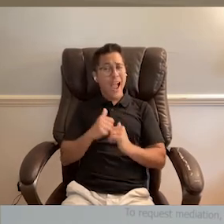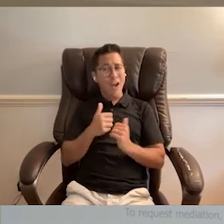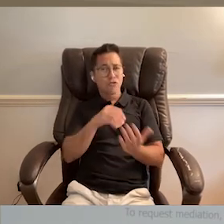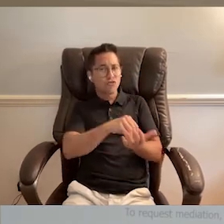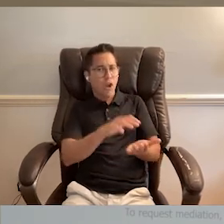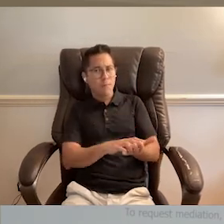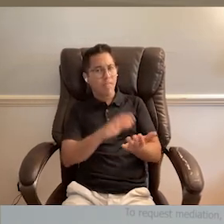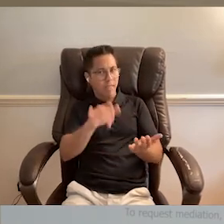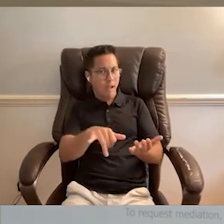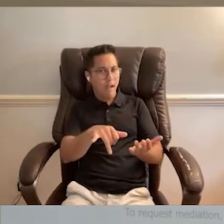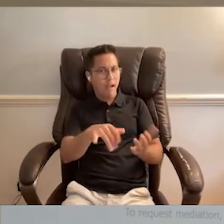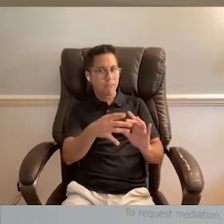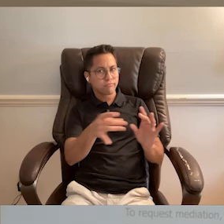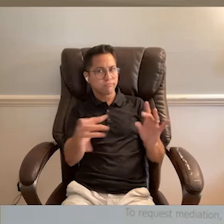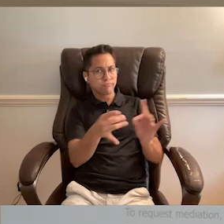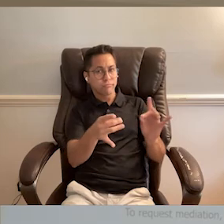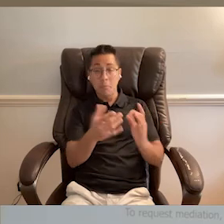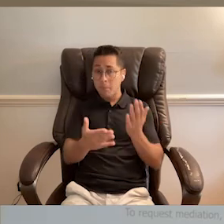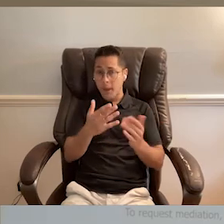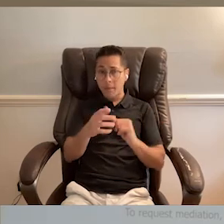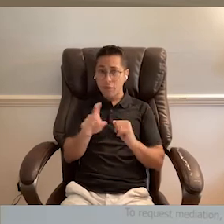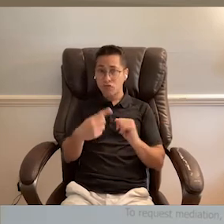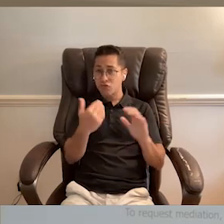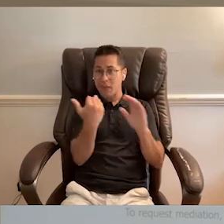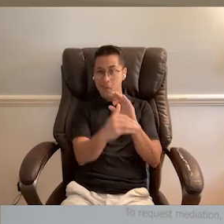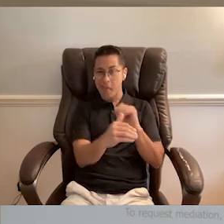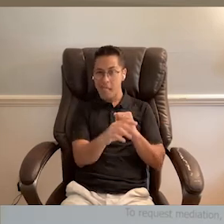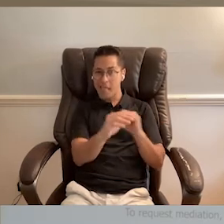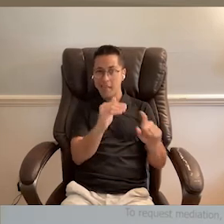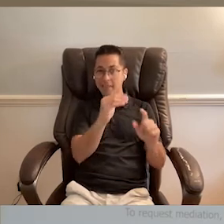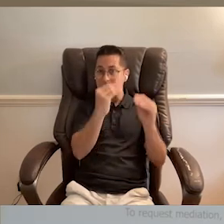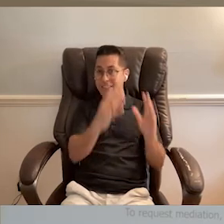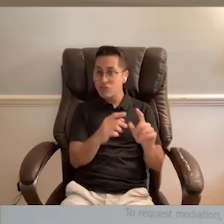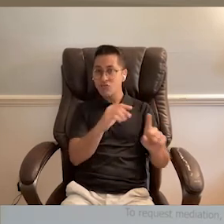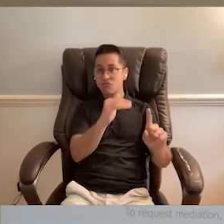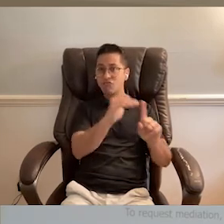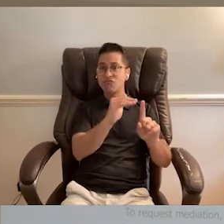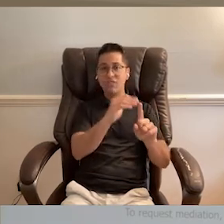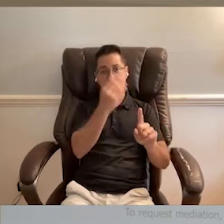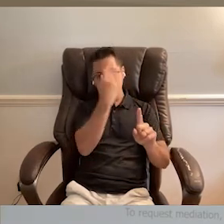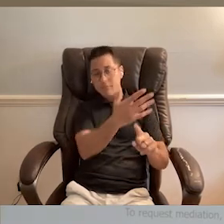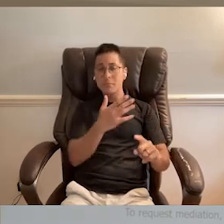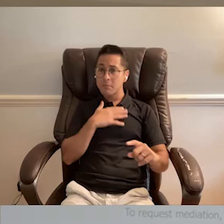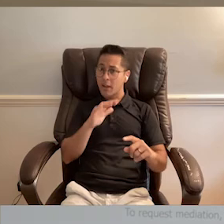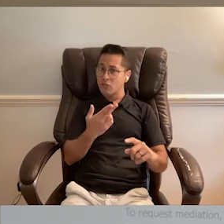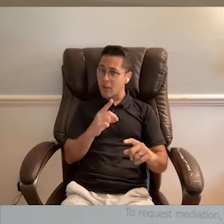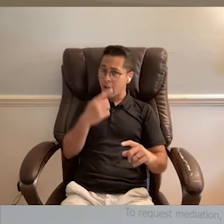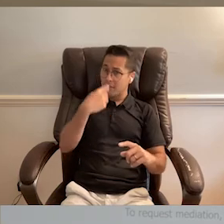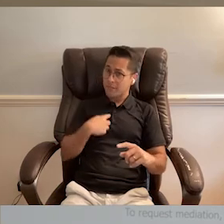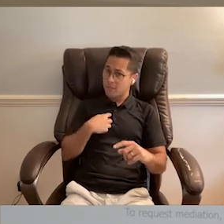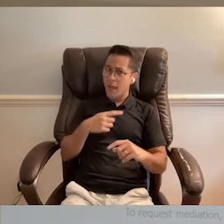it might be just emailing the teacher and saying, my child came home and said they weren't able to